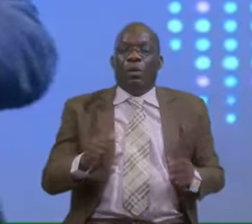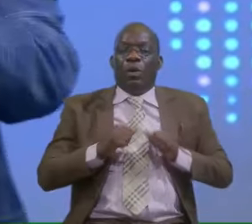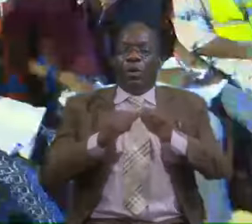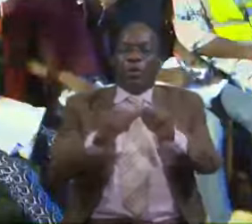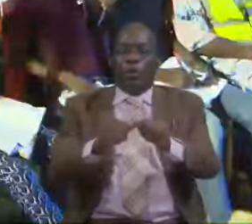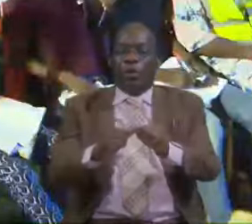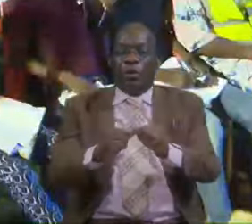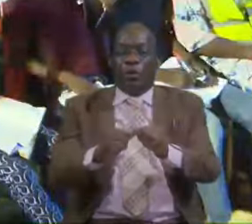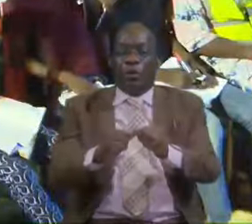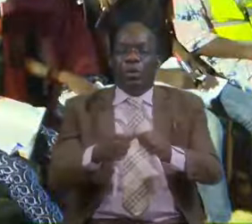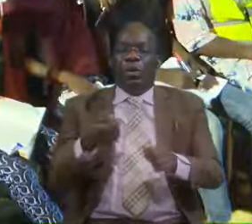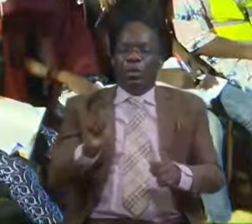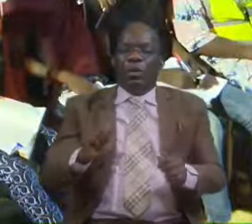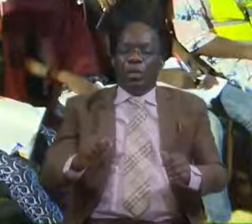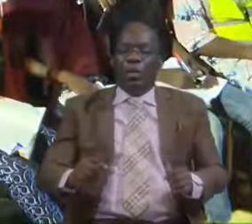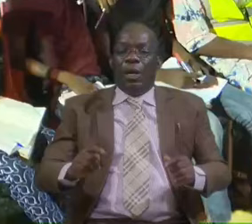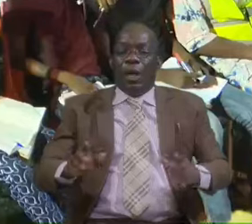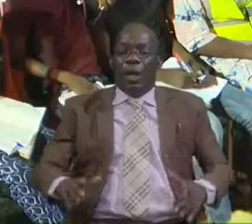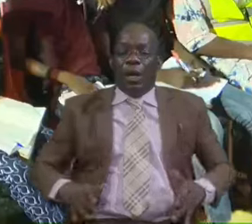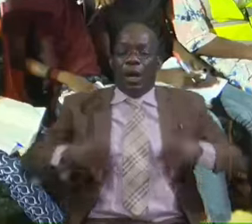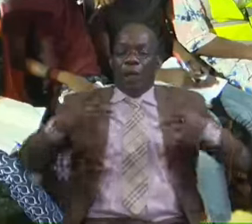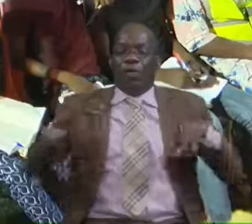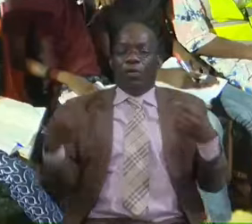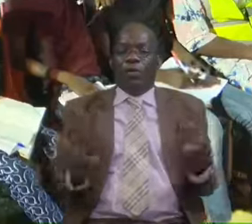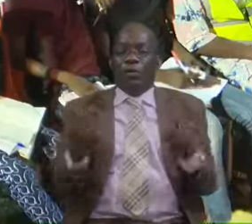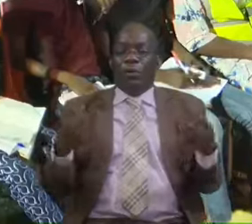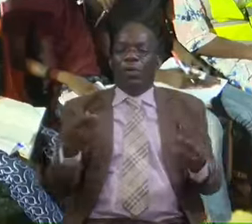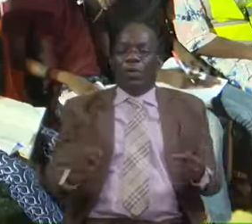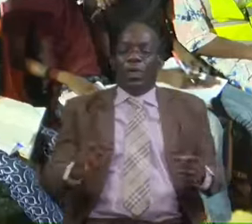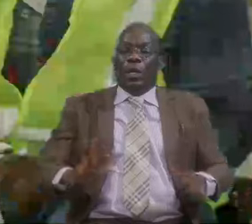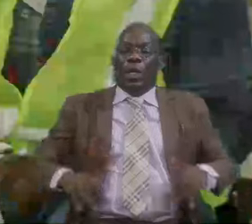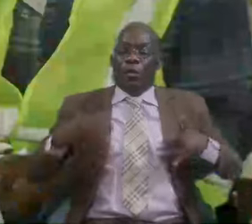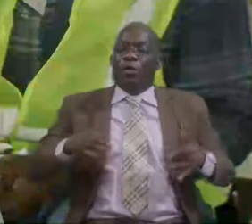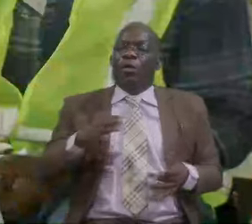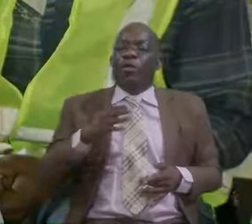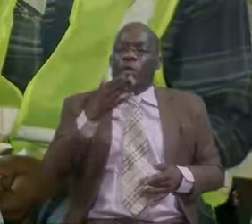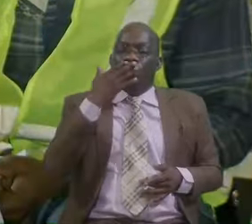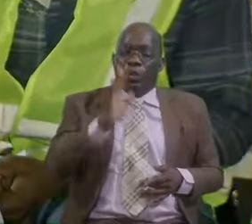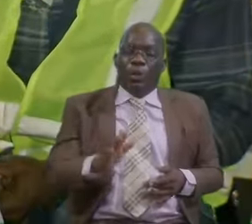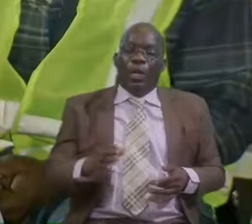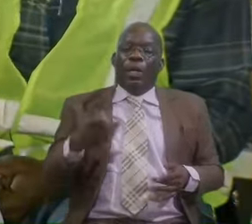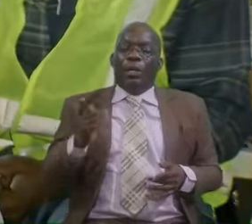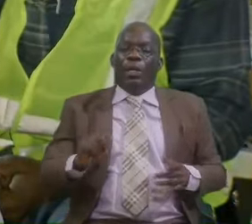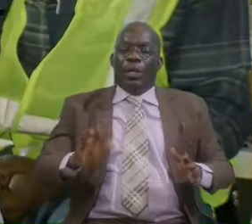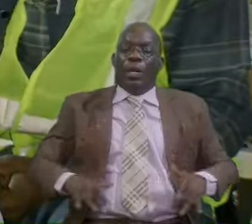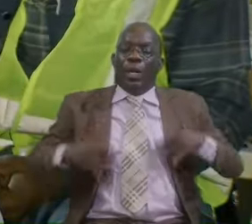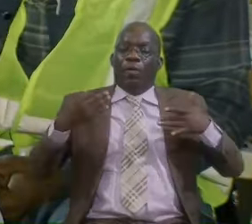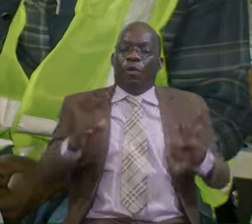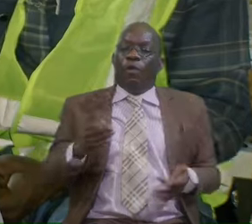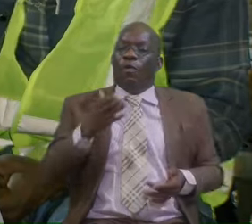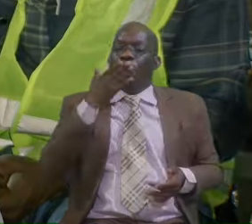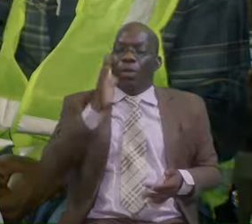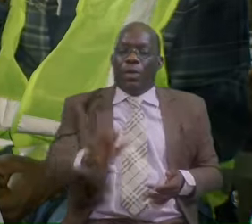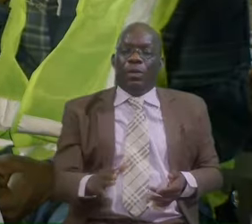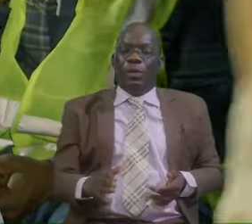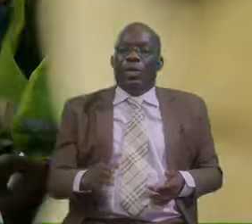the life of iniquity, the life of transgression, the life of evil anymore. And